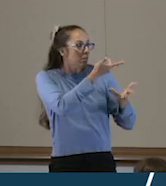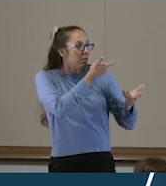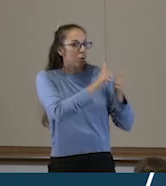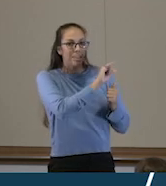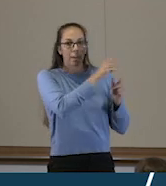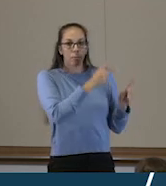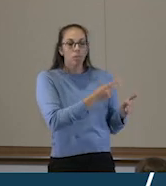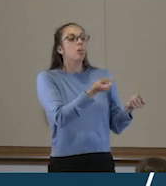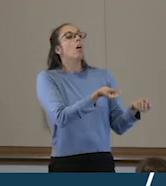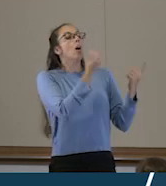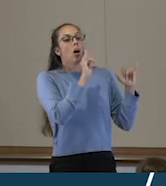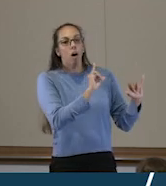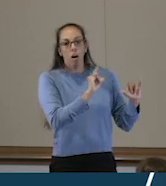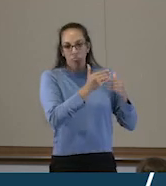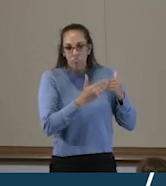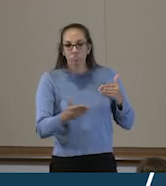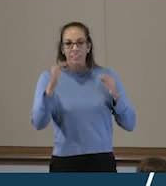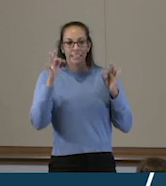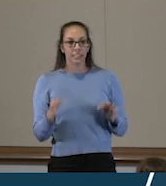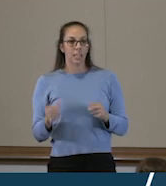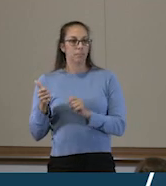decisions.